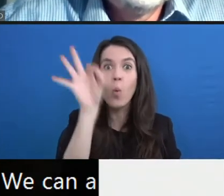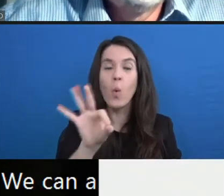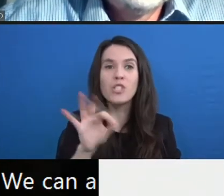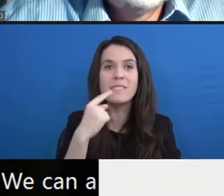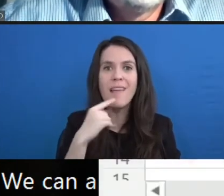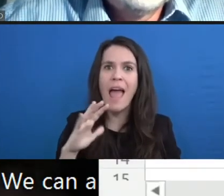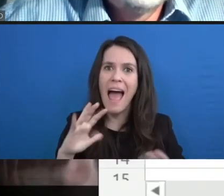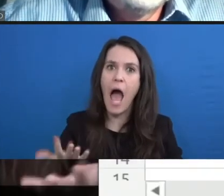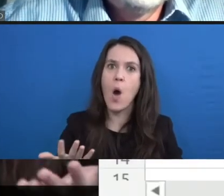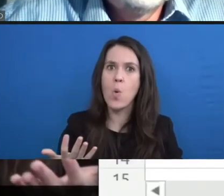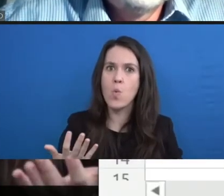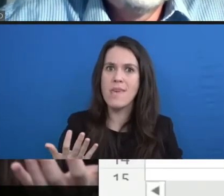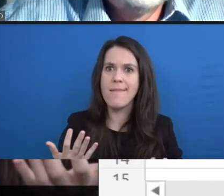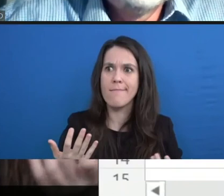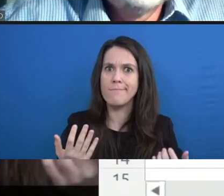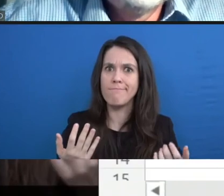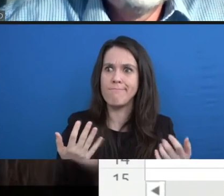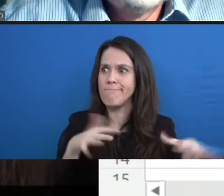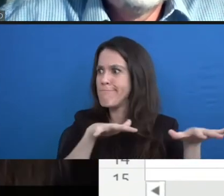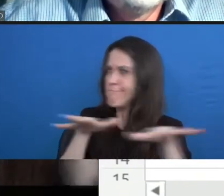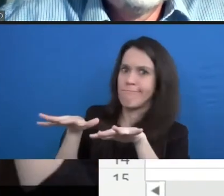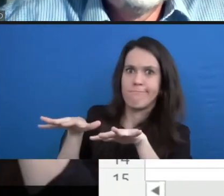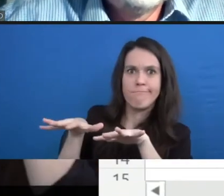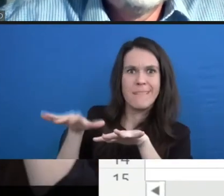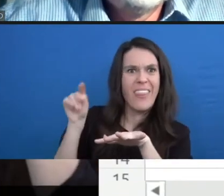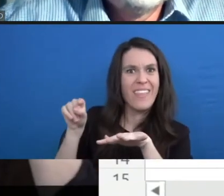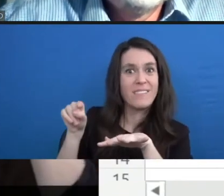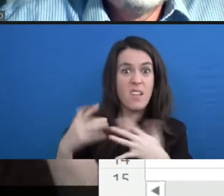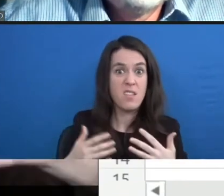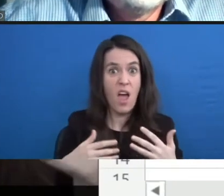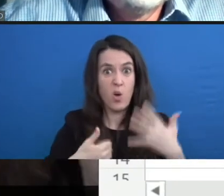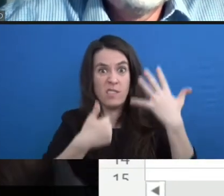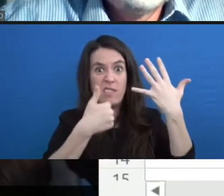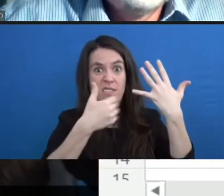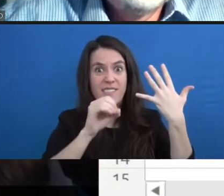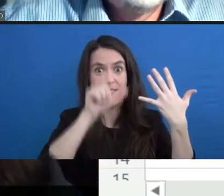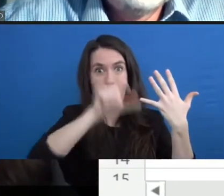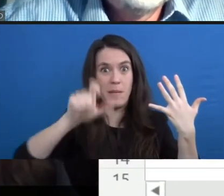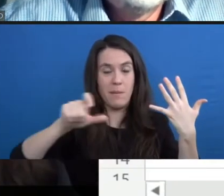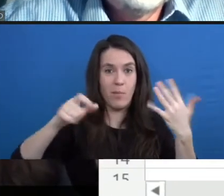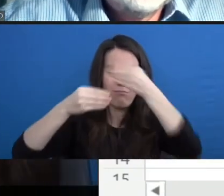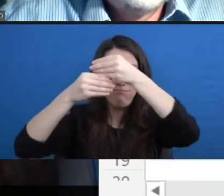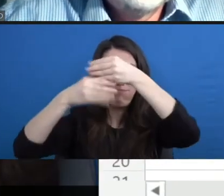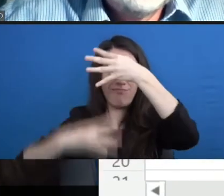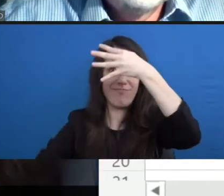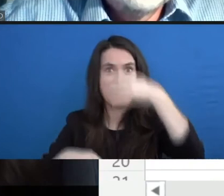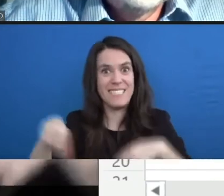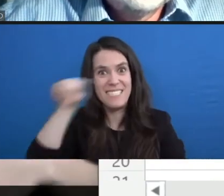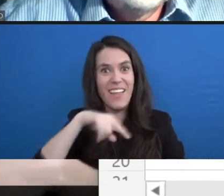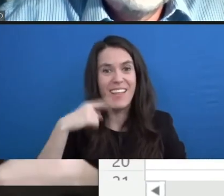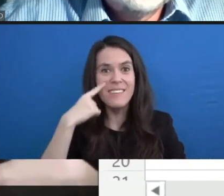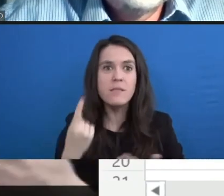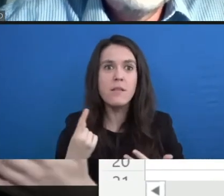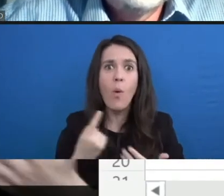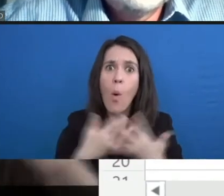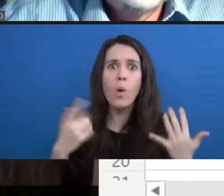profile of this? Everyone who's on this call, and we had 60 people going mad on LinkedIn, everybody saying to the